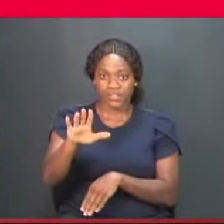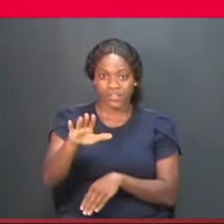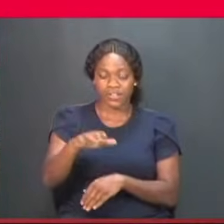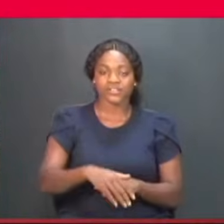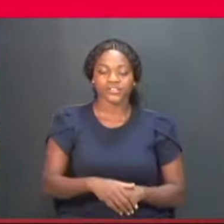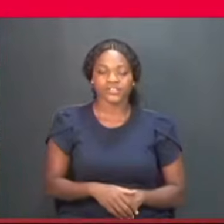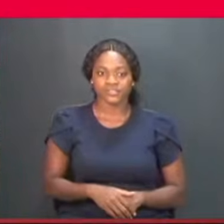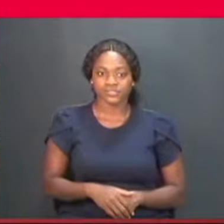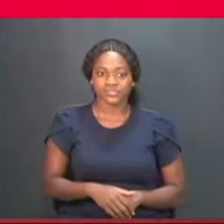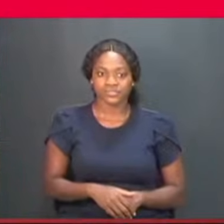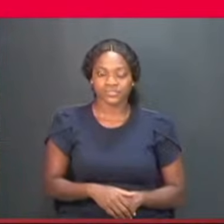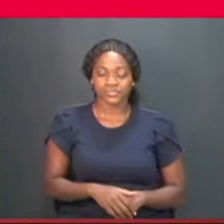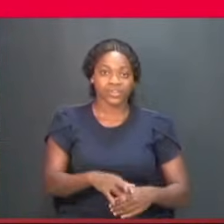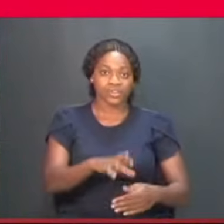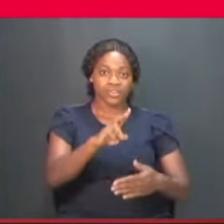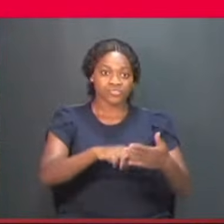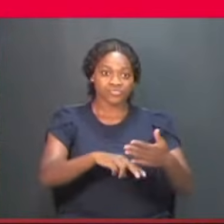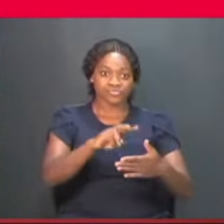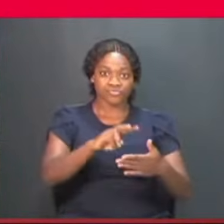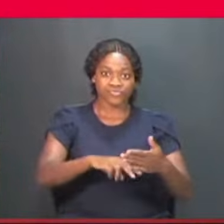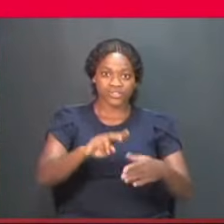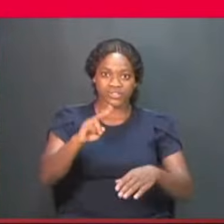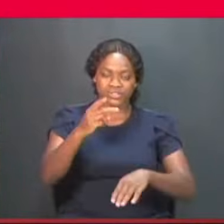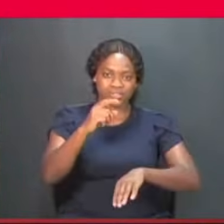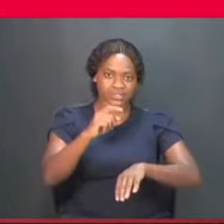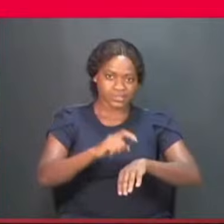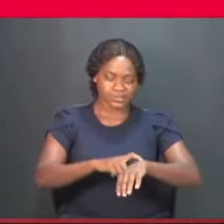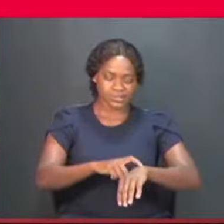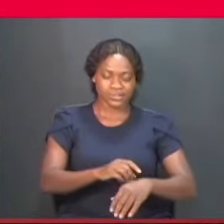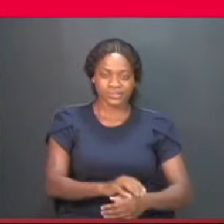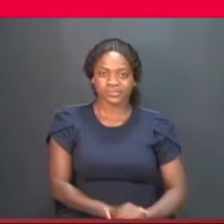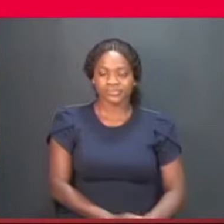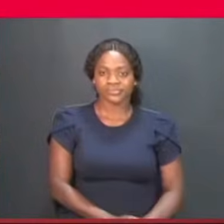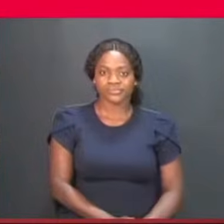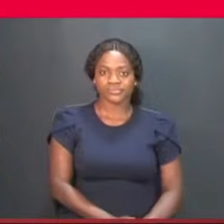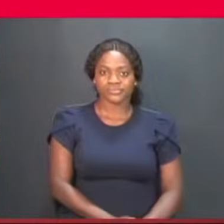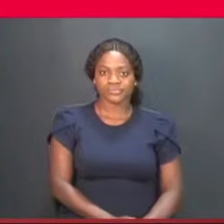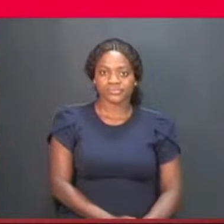duly read for the second time.